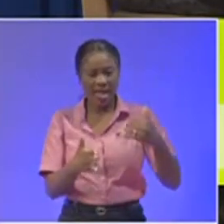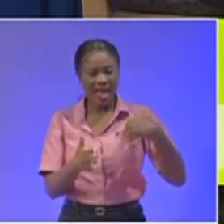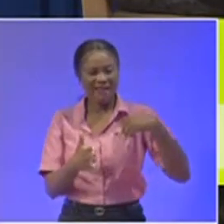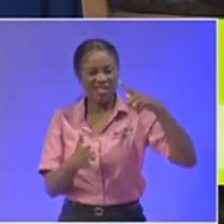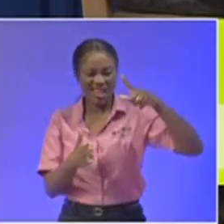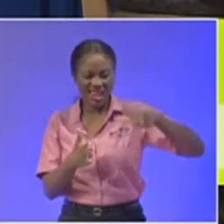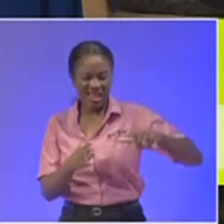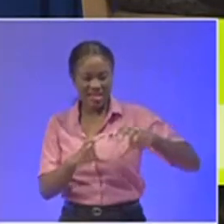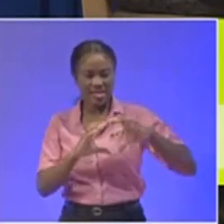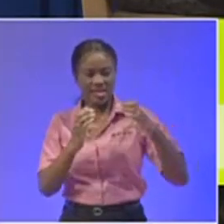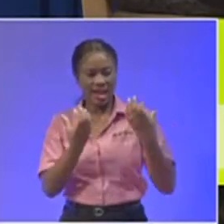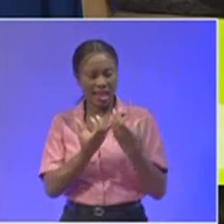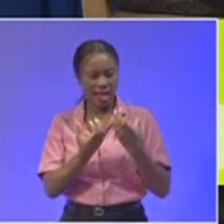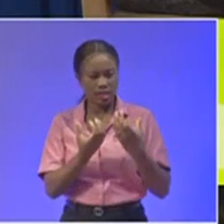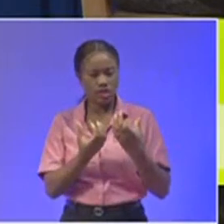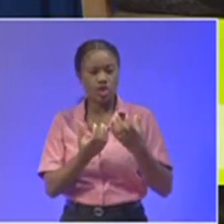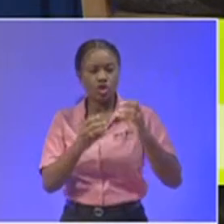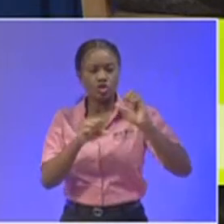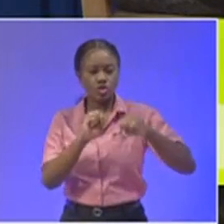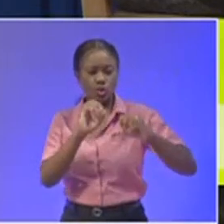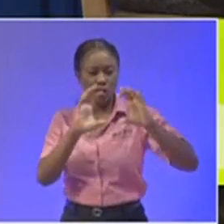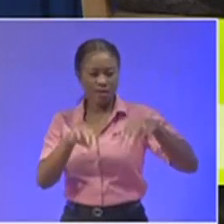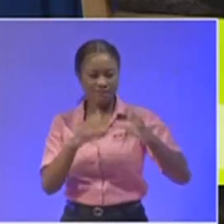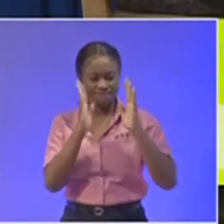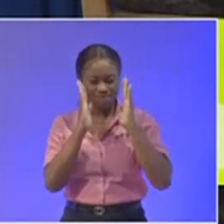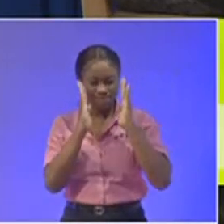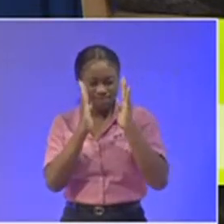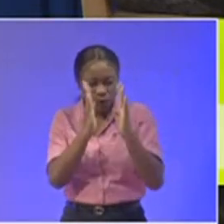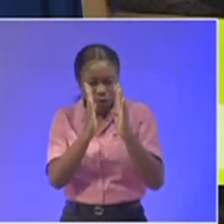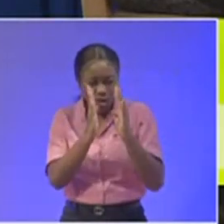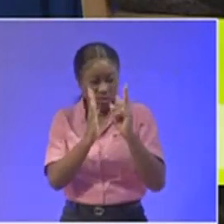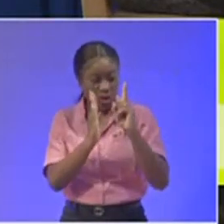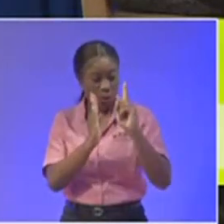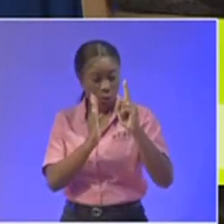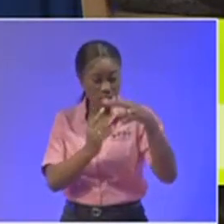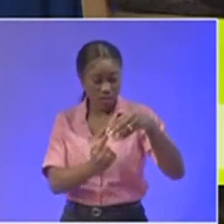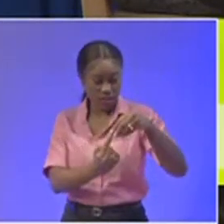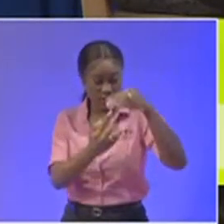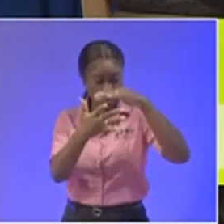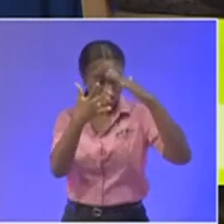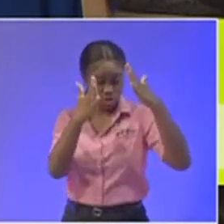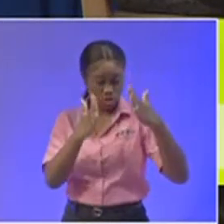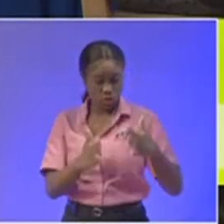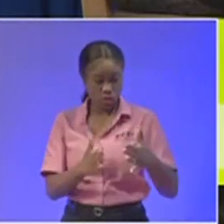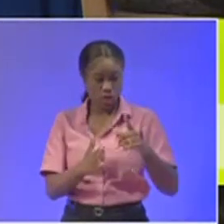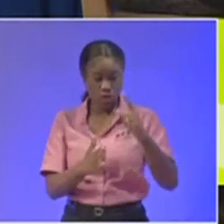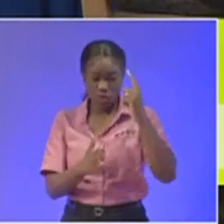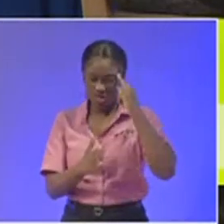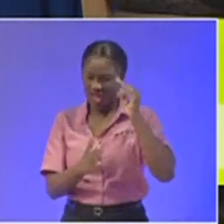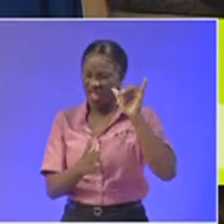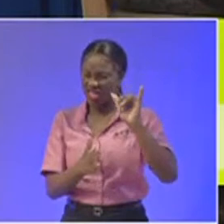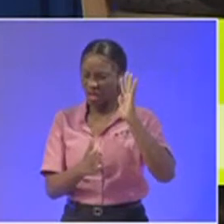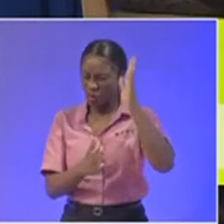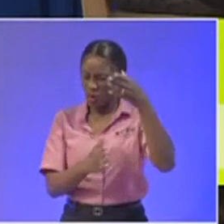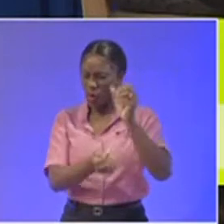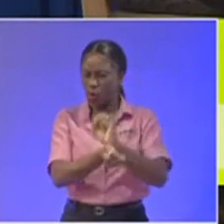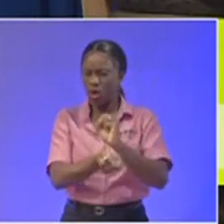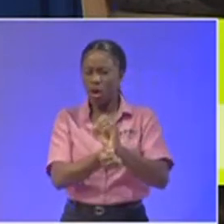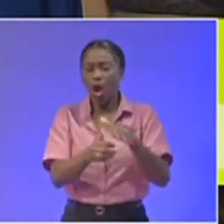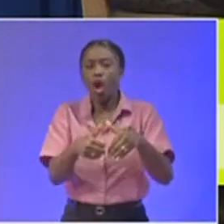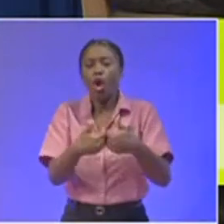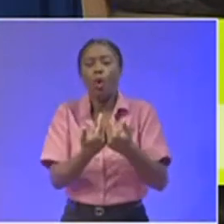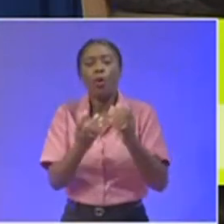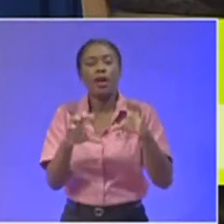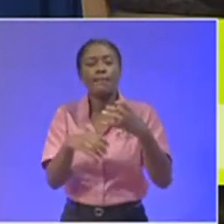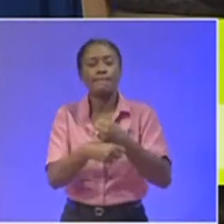to deal with, so they're able to focus more of their energy. Is that something that you think will work? Or how could we make